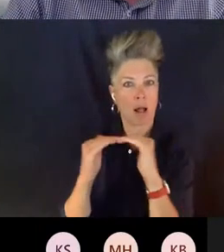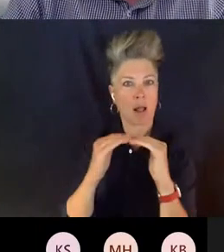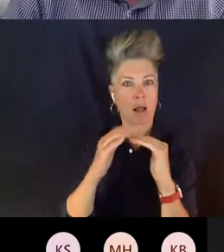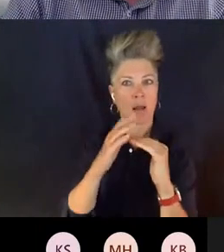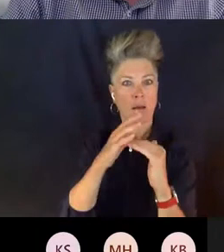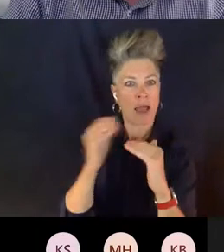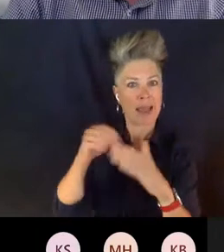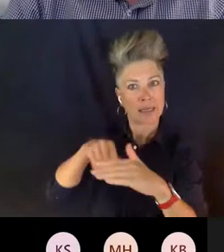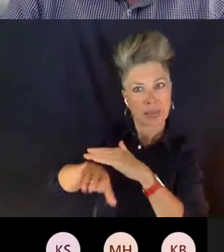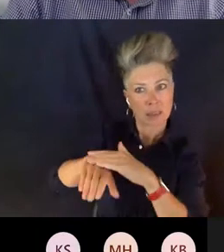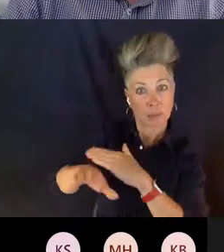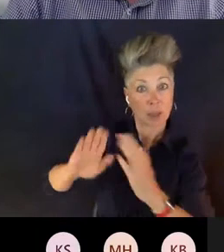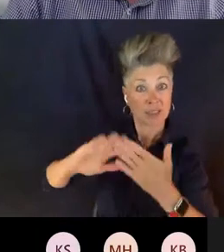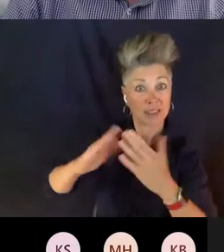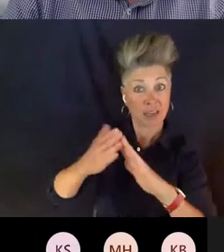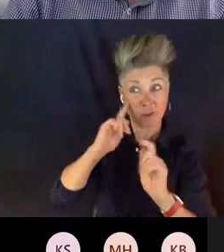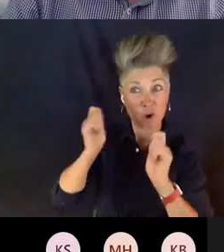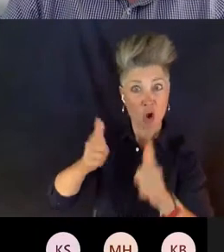that I see it.